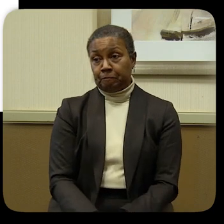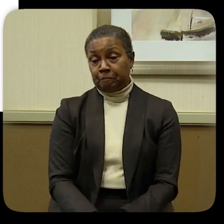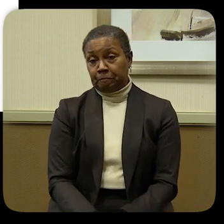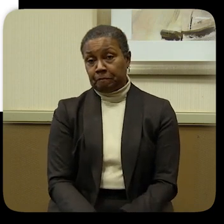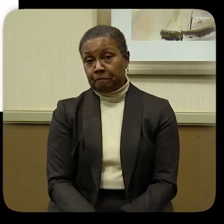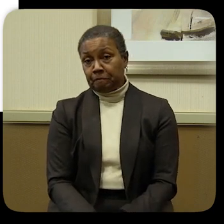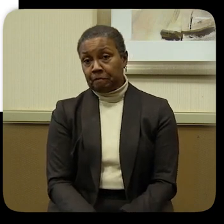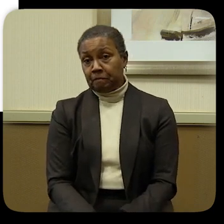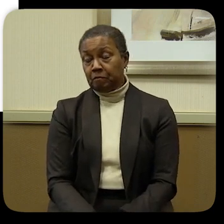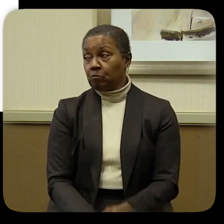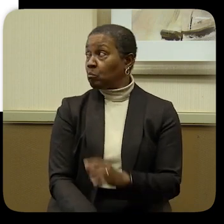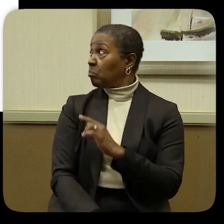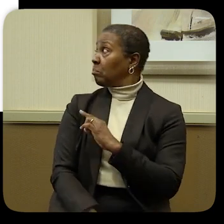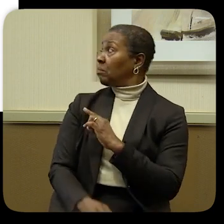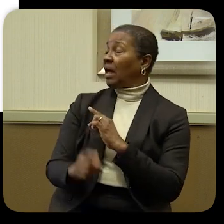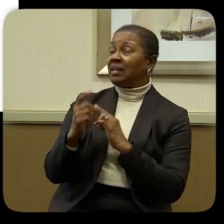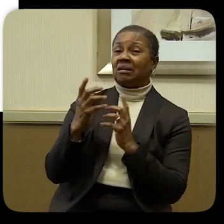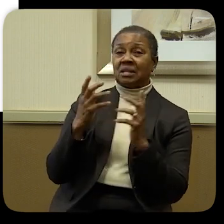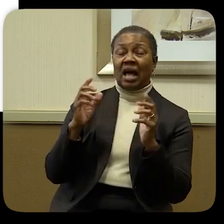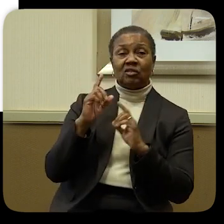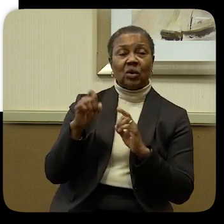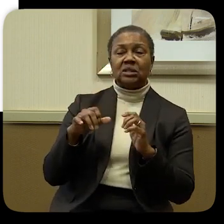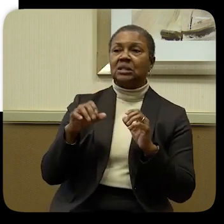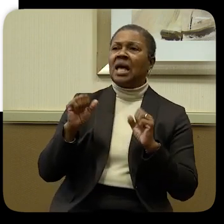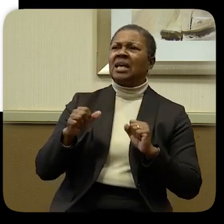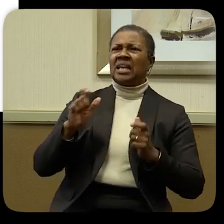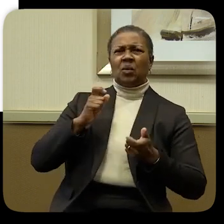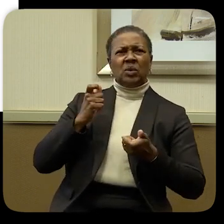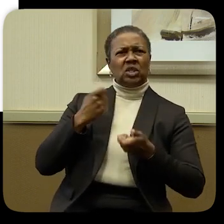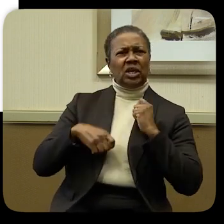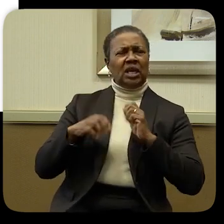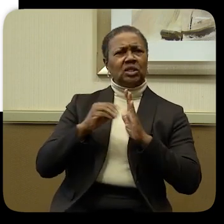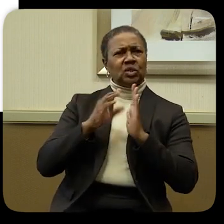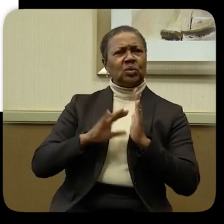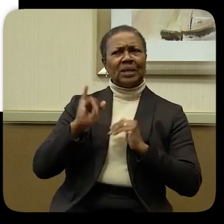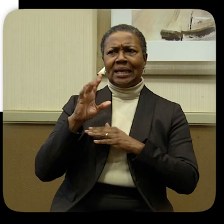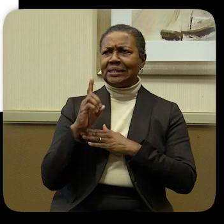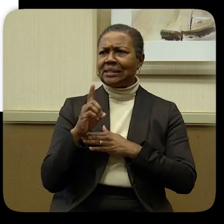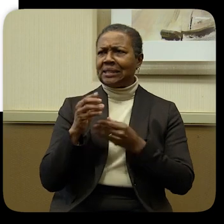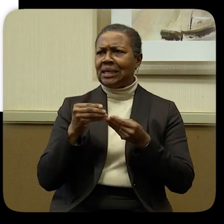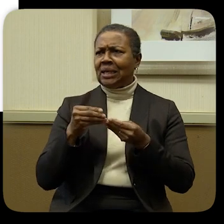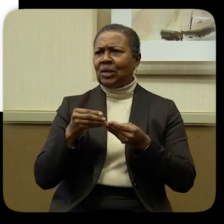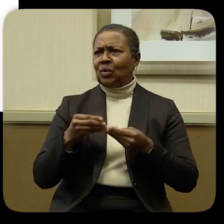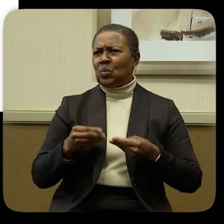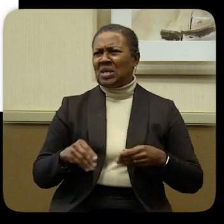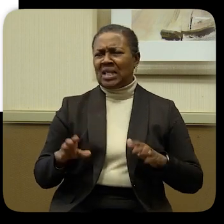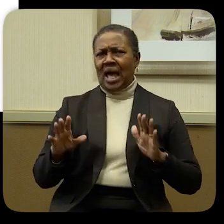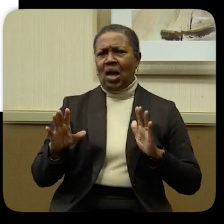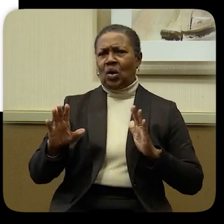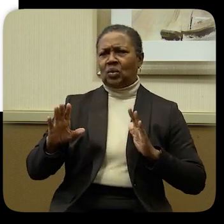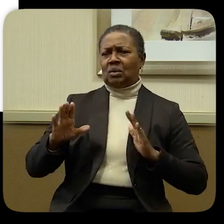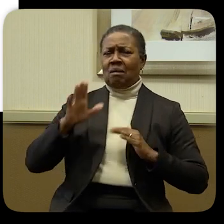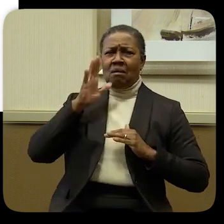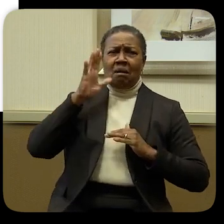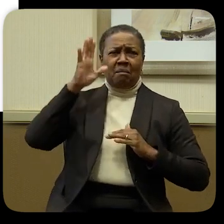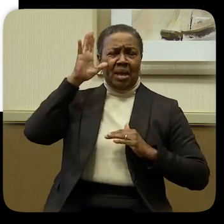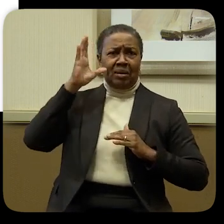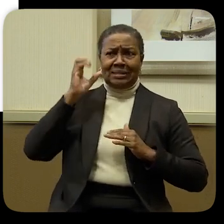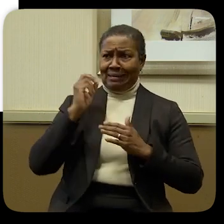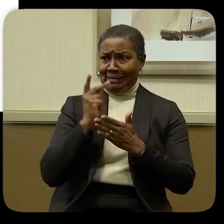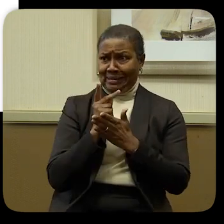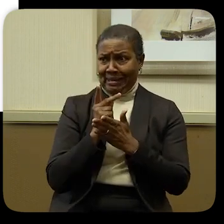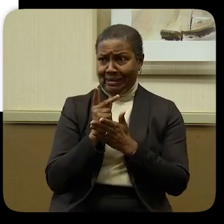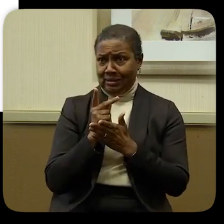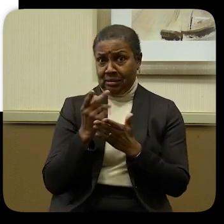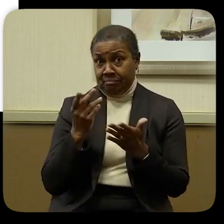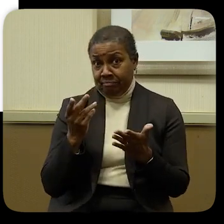So I think there's a lot of questions, right? Like, can we change a student's ID without their parents consenting to